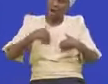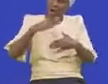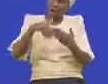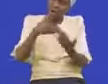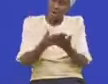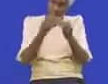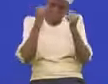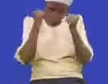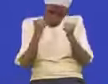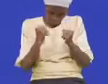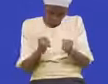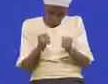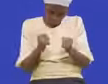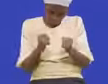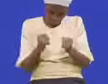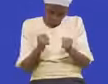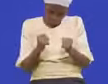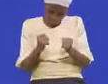Aba mesi si unse katale ne.